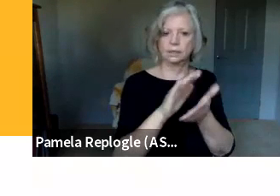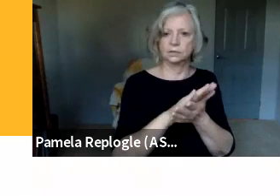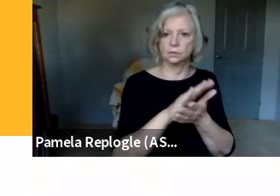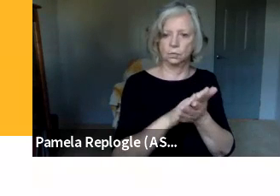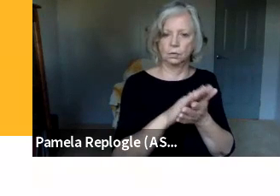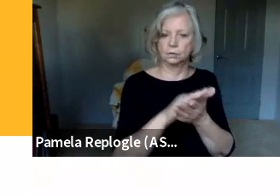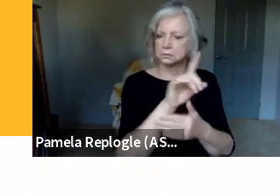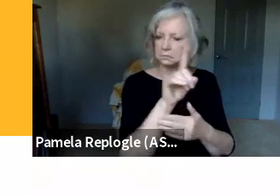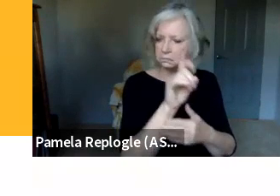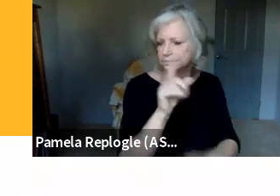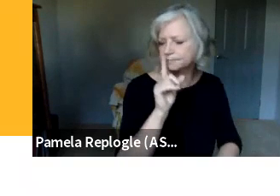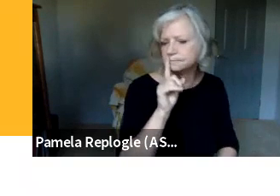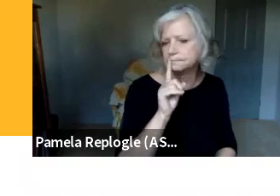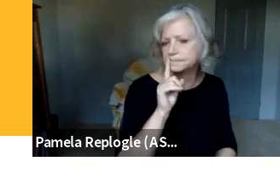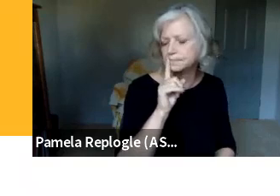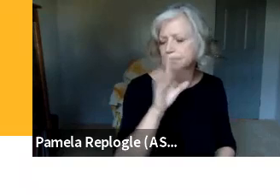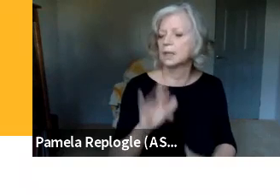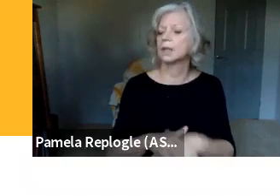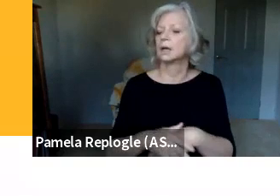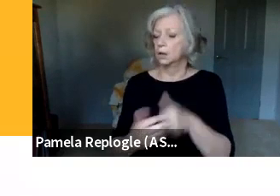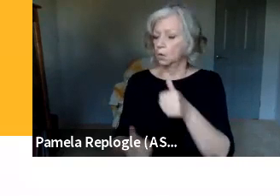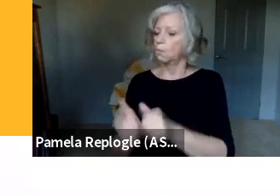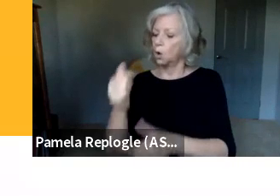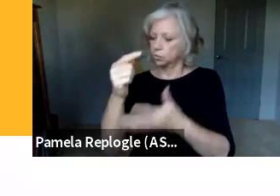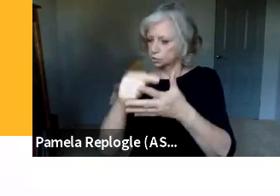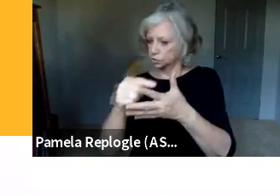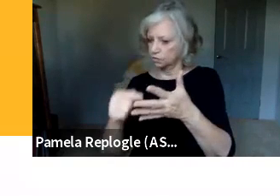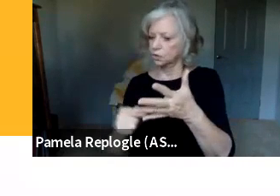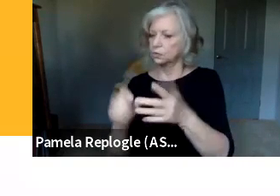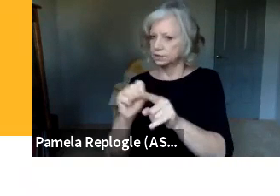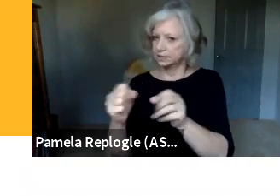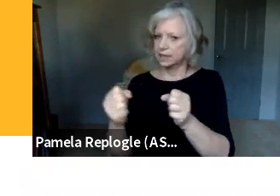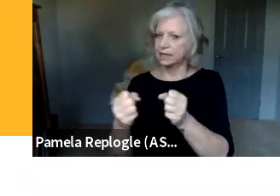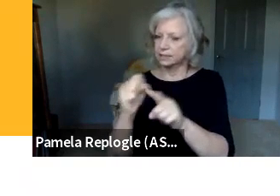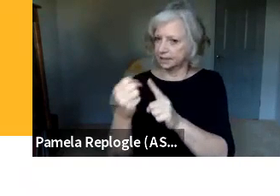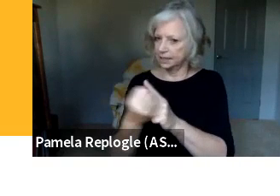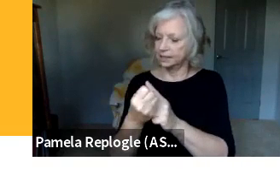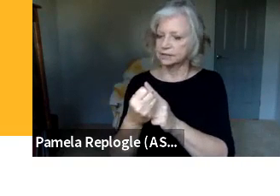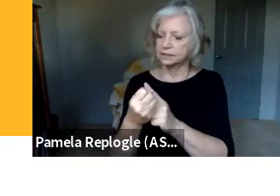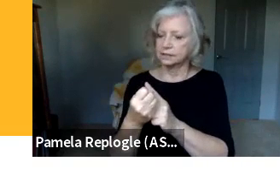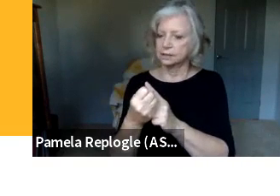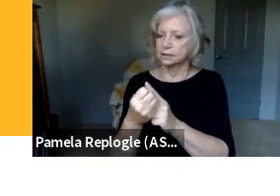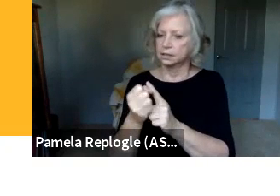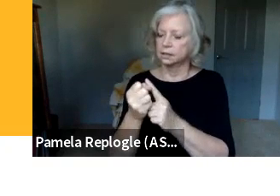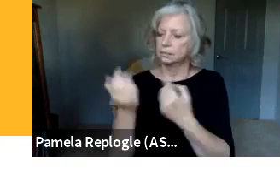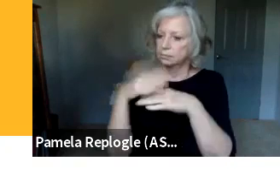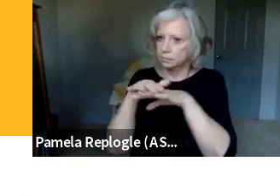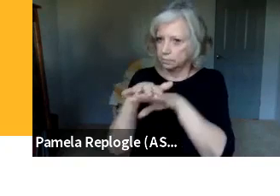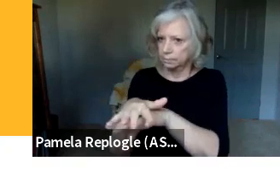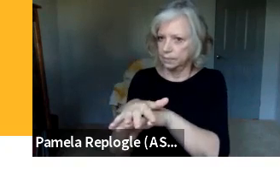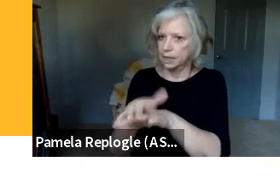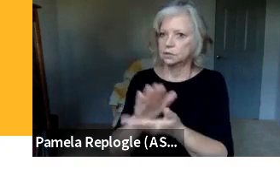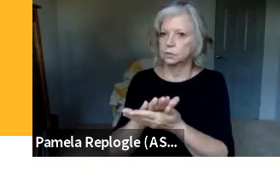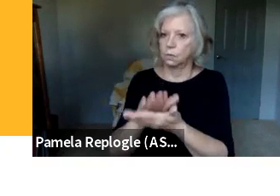So most of those settings are aligned with schools.